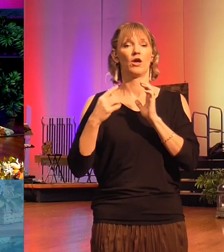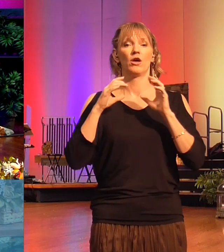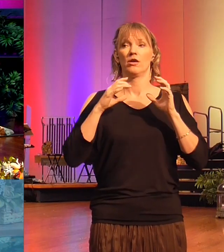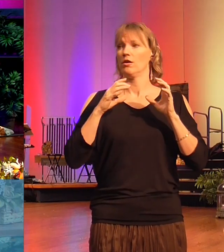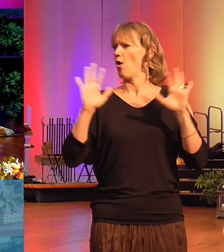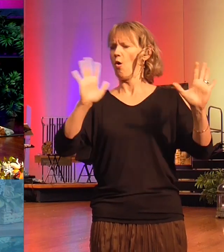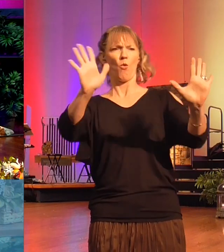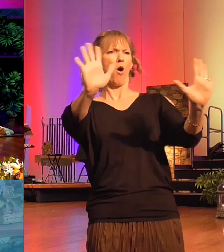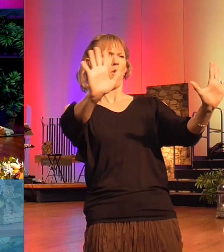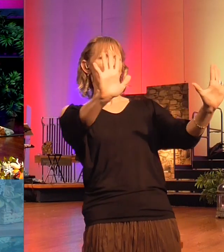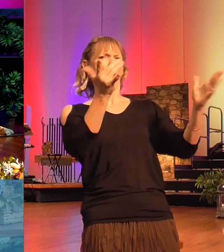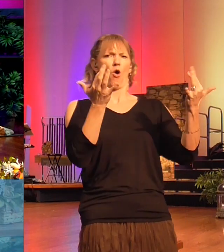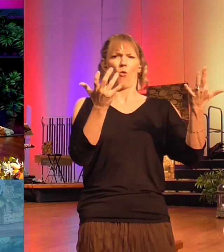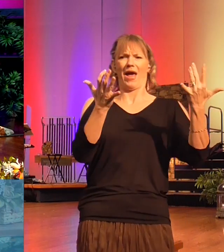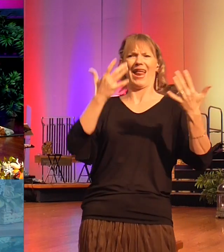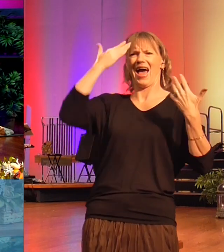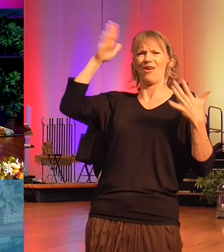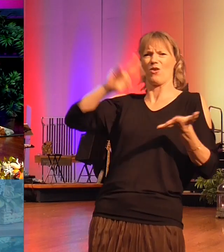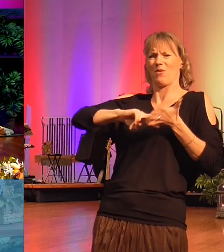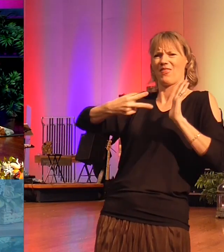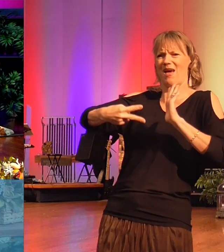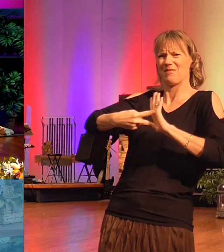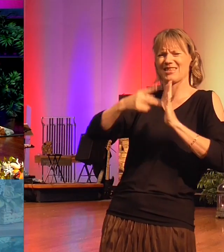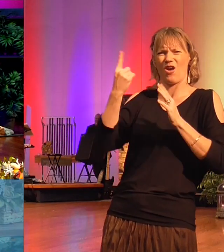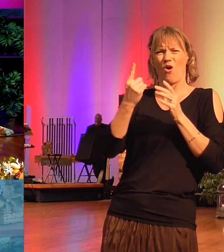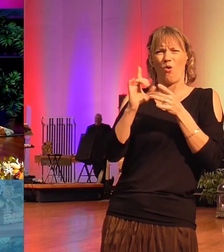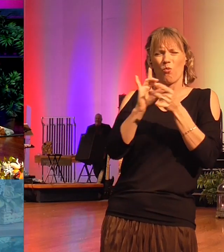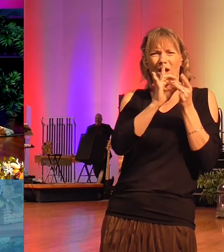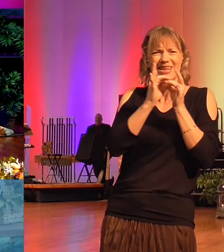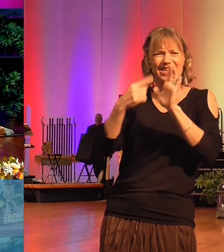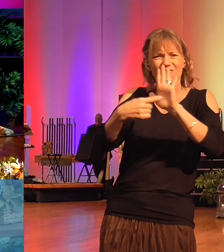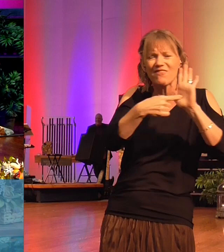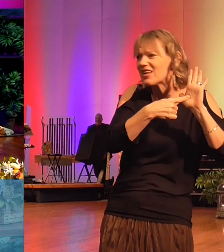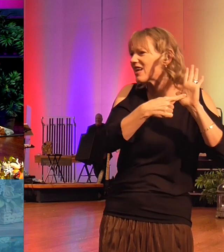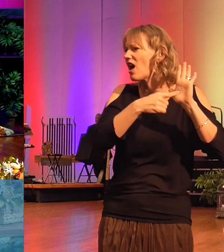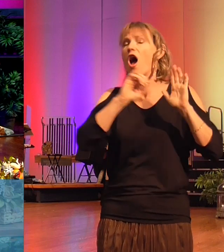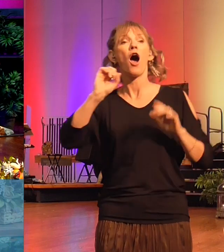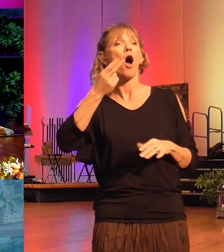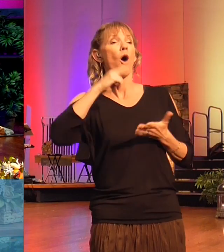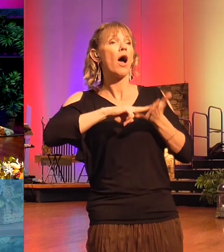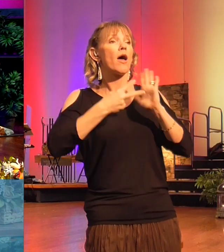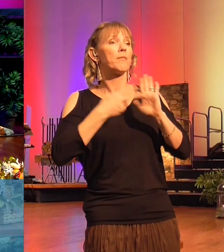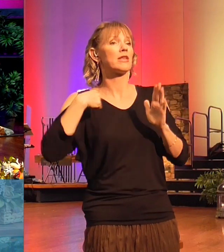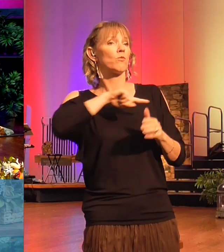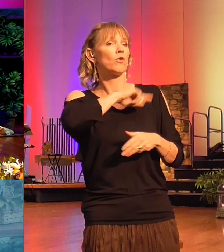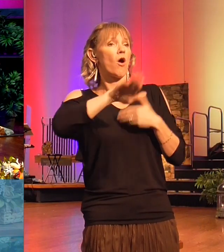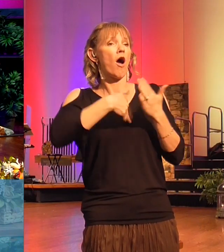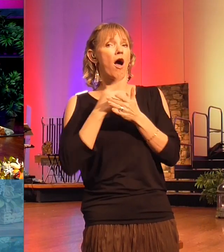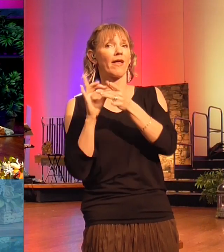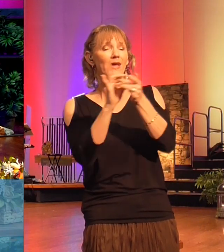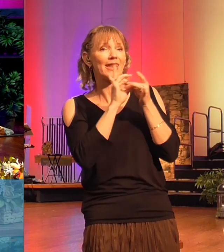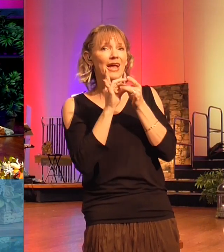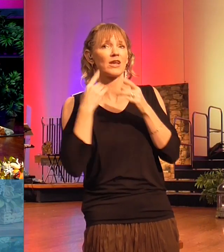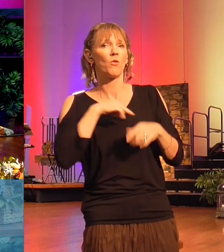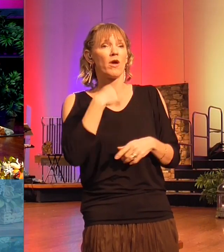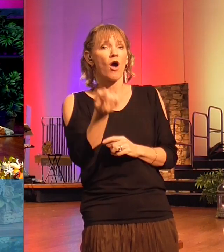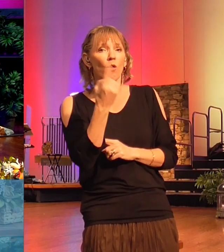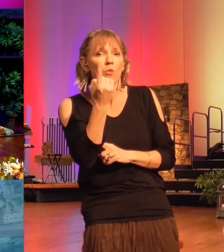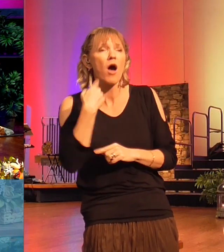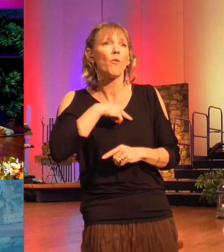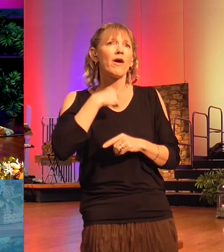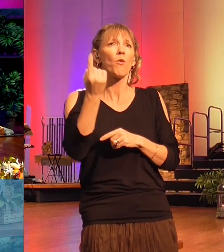Hang on. I don't know what that means. Oneness revealed? Oh, it means that we are all connected. We are one. We are one big